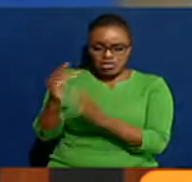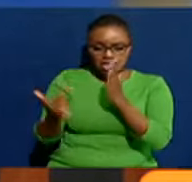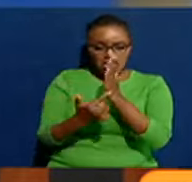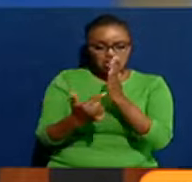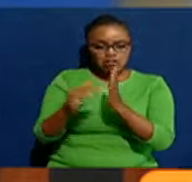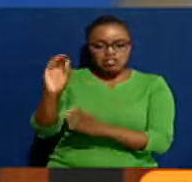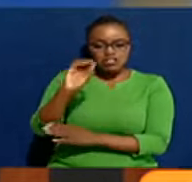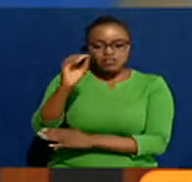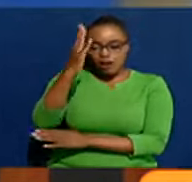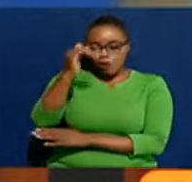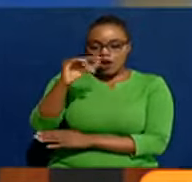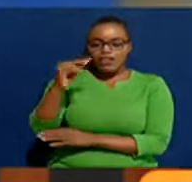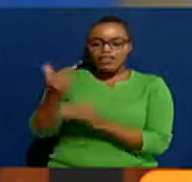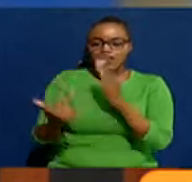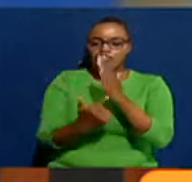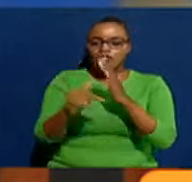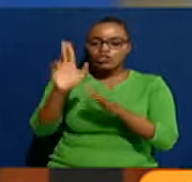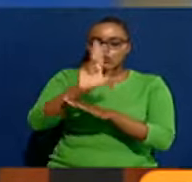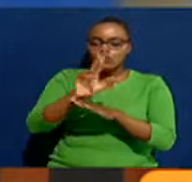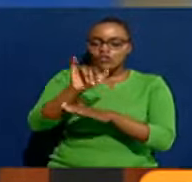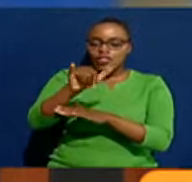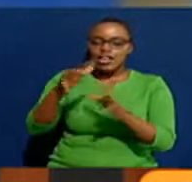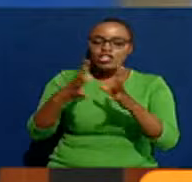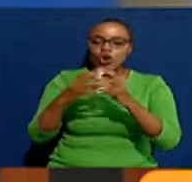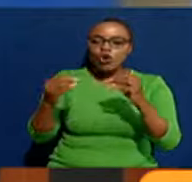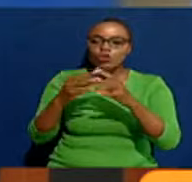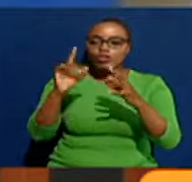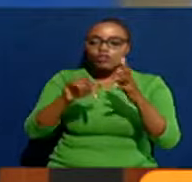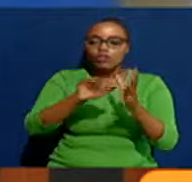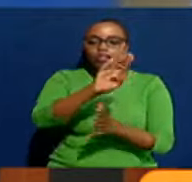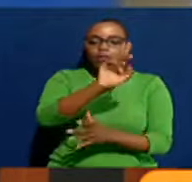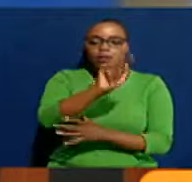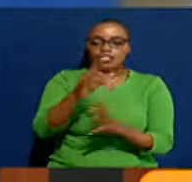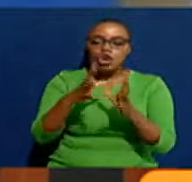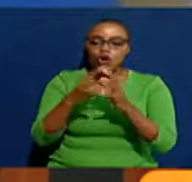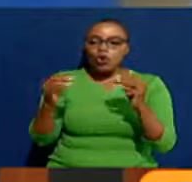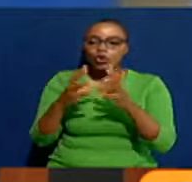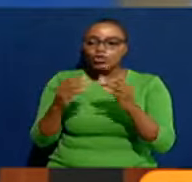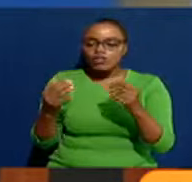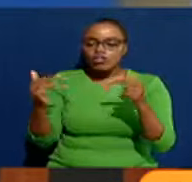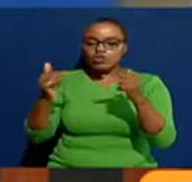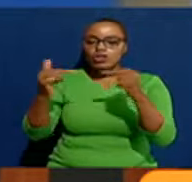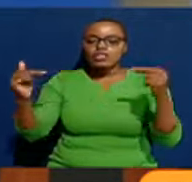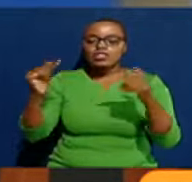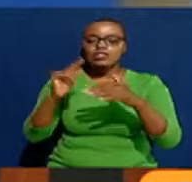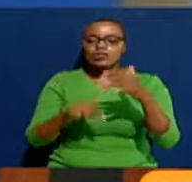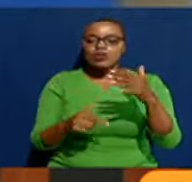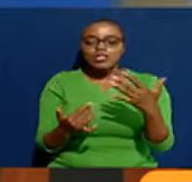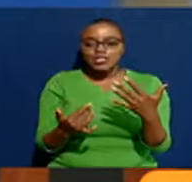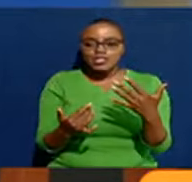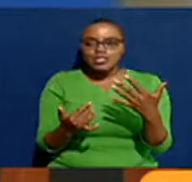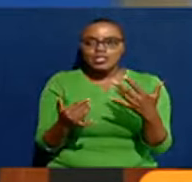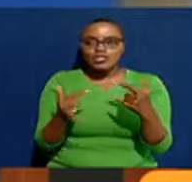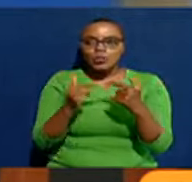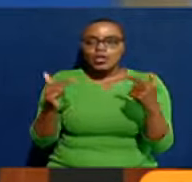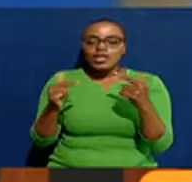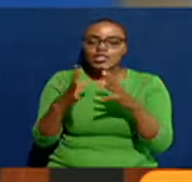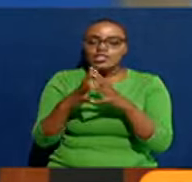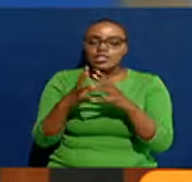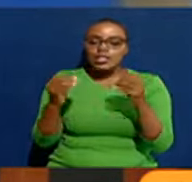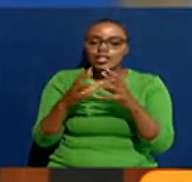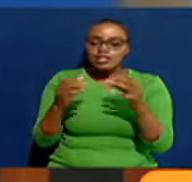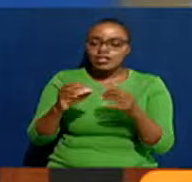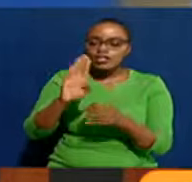because the technology that was used for that cotton is the BT cotton to resist the cotton